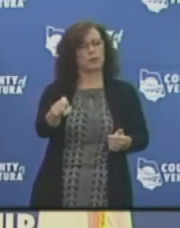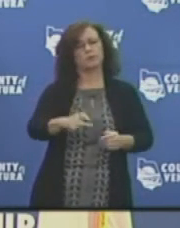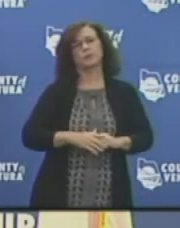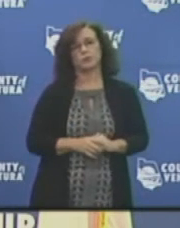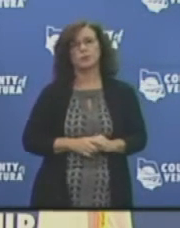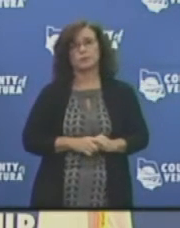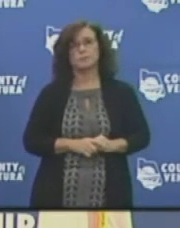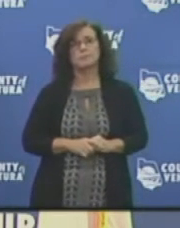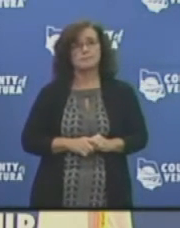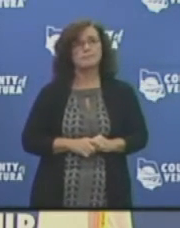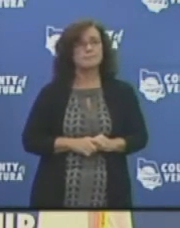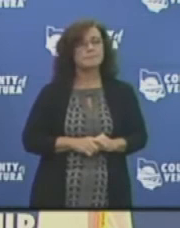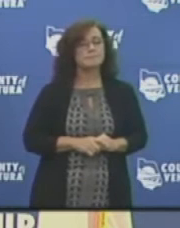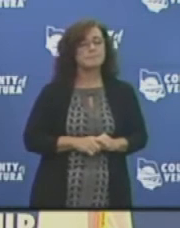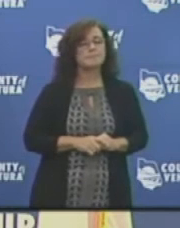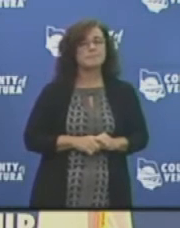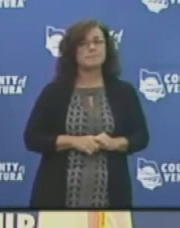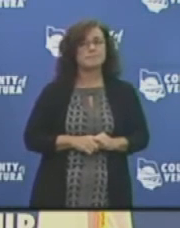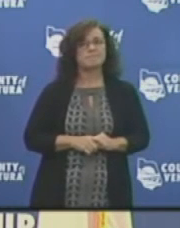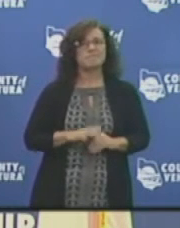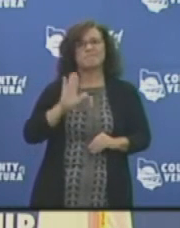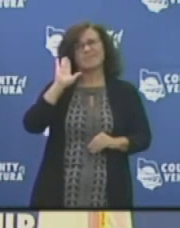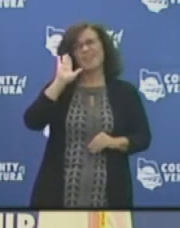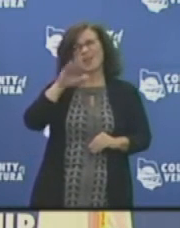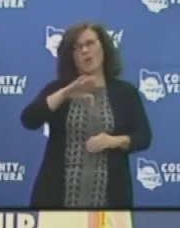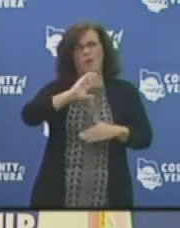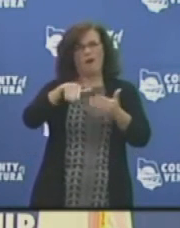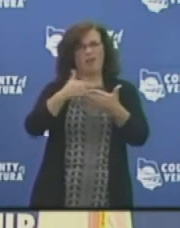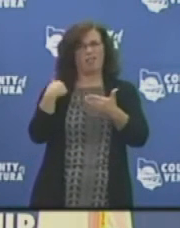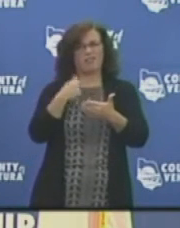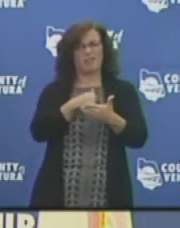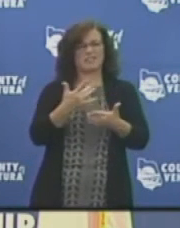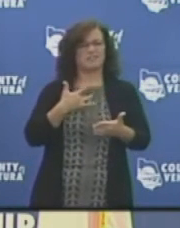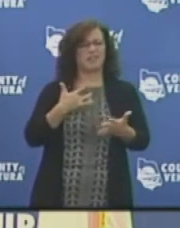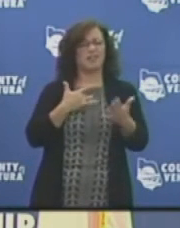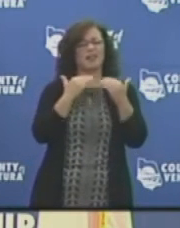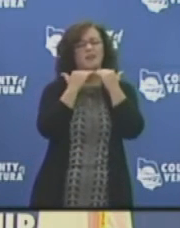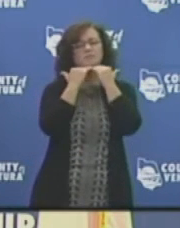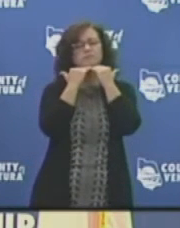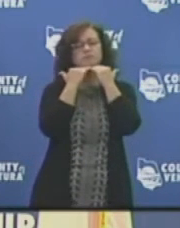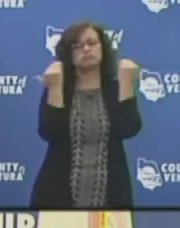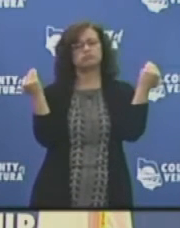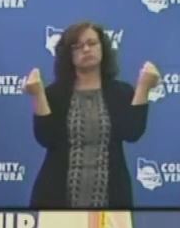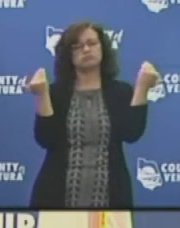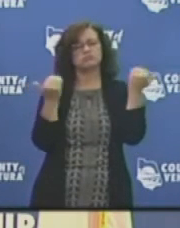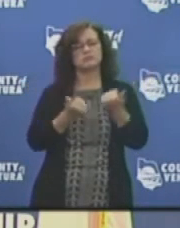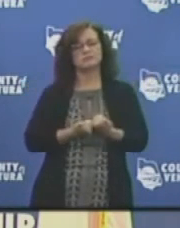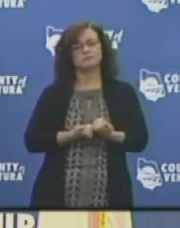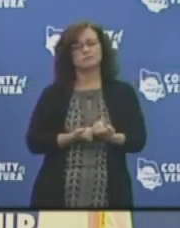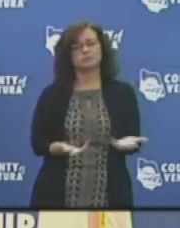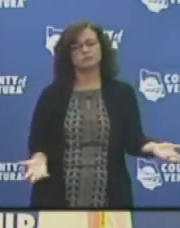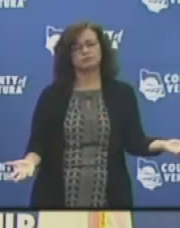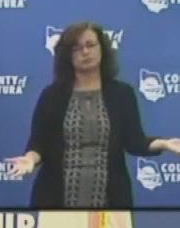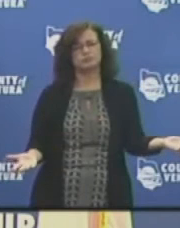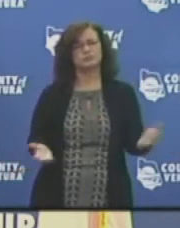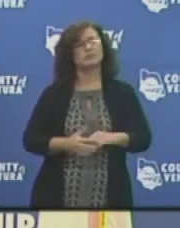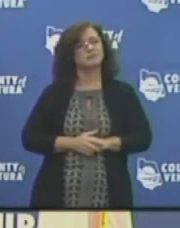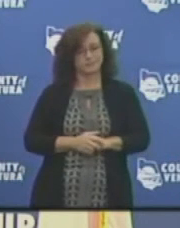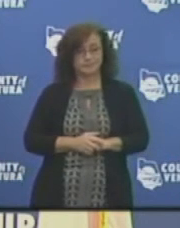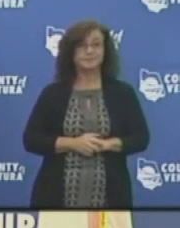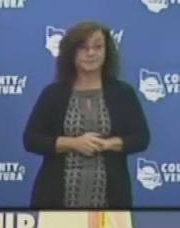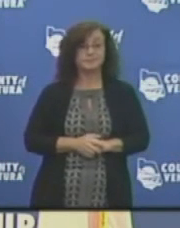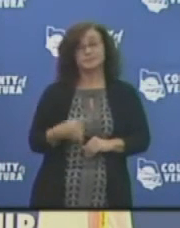I know that we all have COVID fatigue. It's a thing. It's a real thing. And our hospital staff is